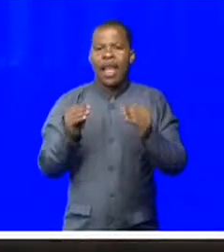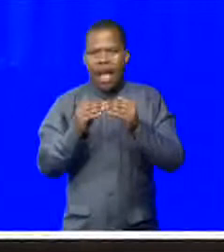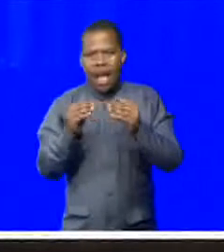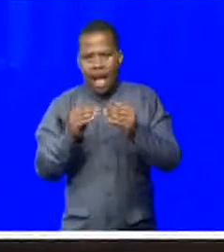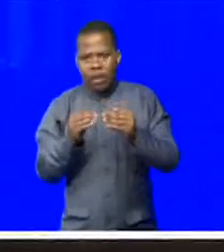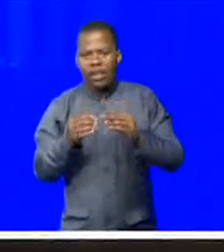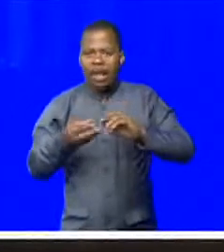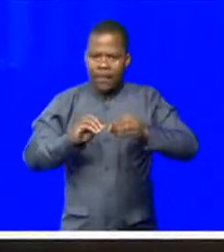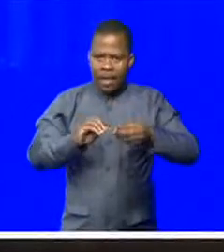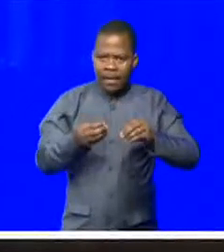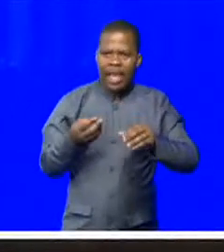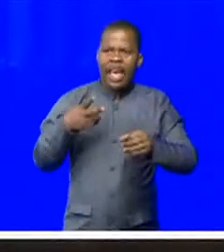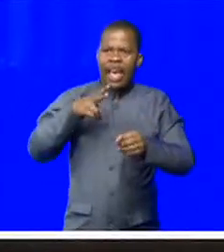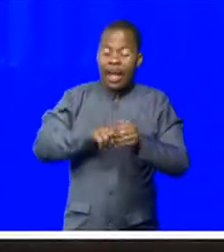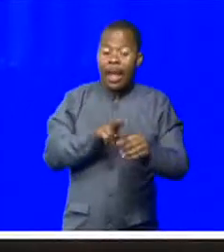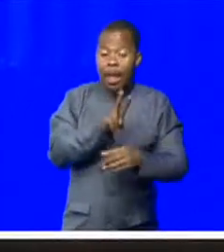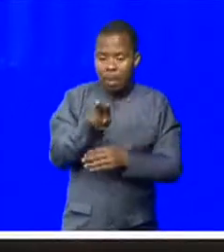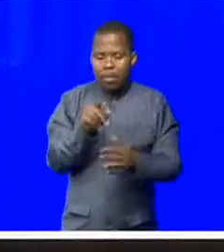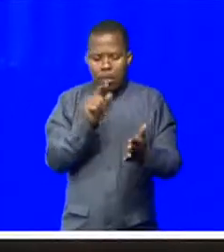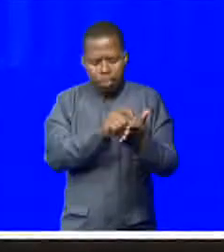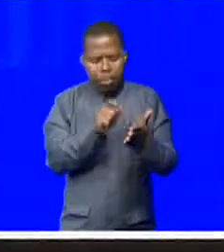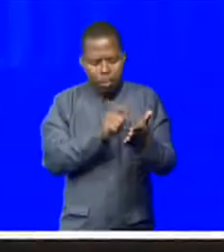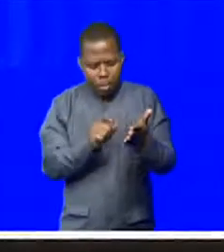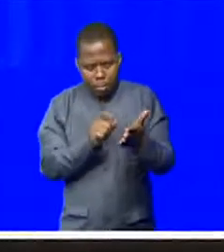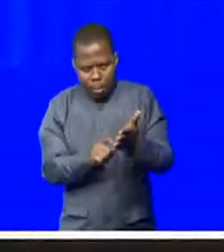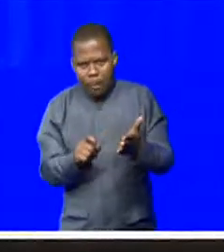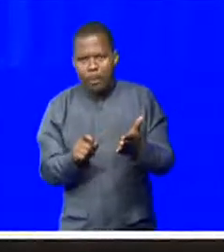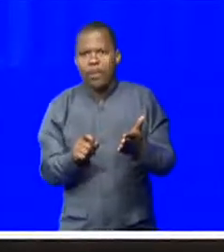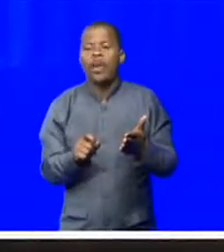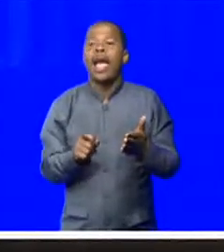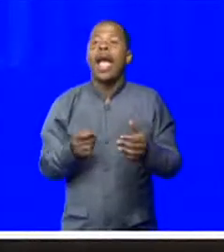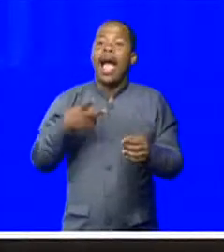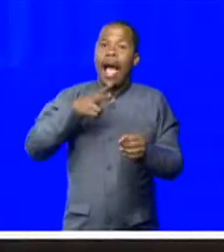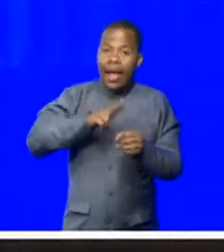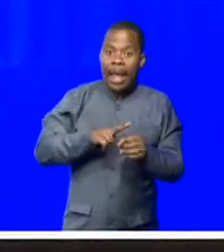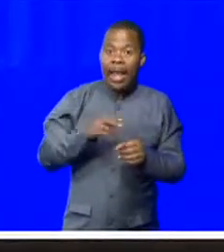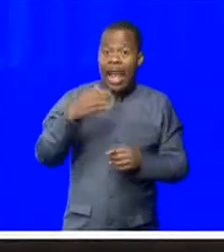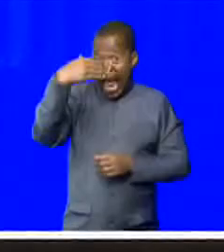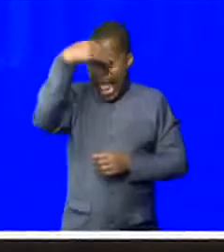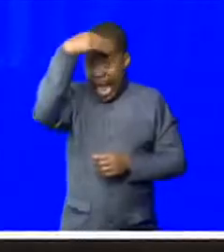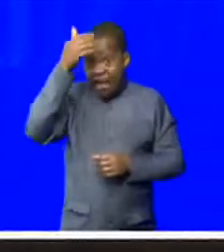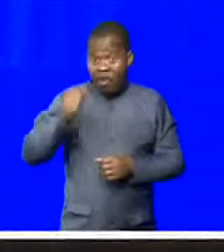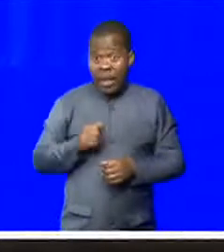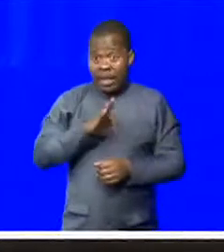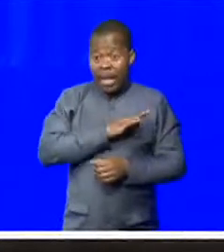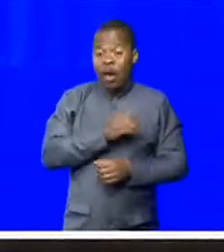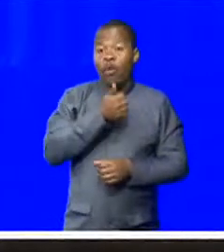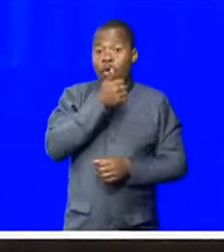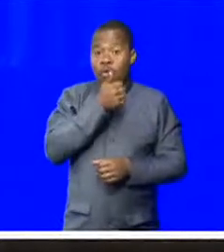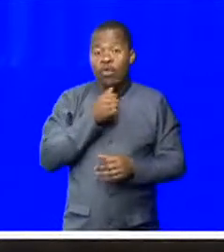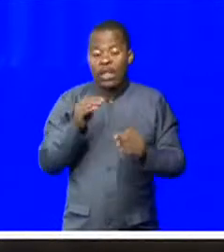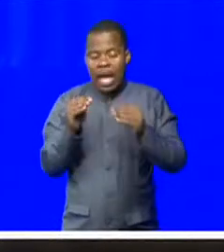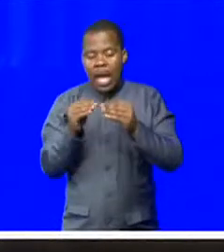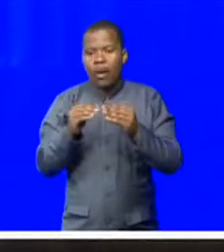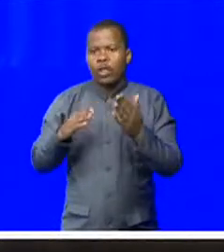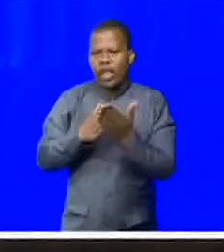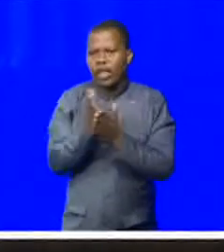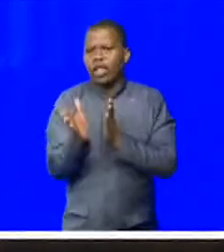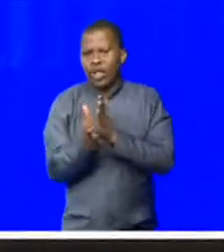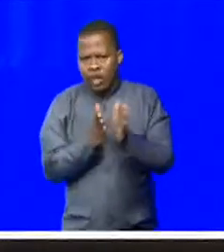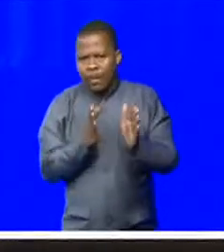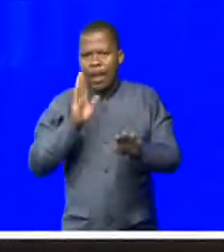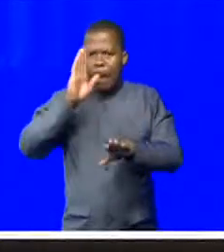lihlole letindlu ku record esimaintaine kuphi nakuphi nakuphi and then after that uma umuntu aenda budlapha kuletindlu